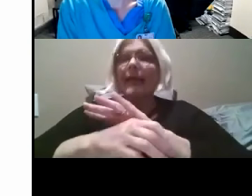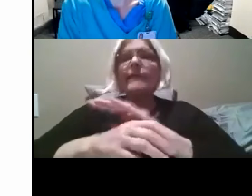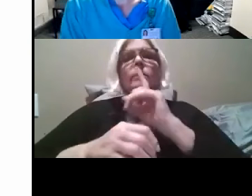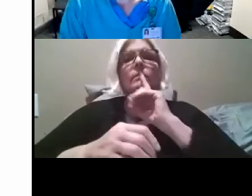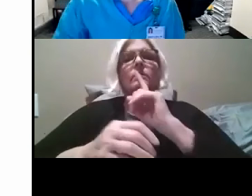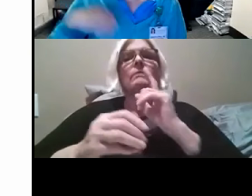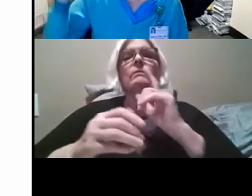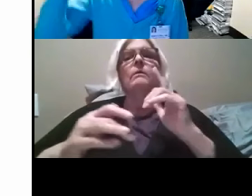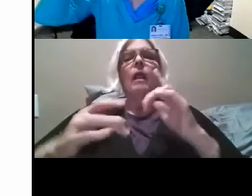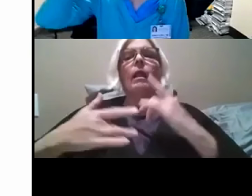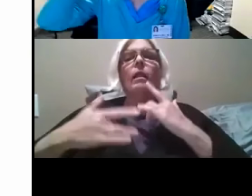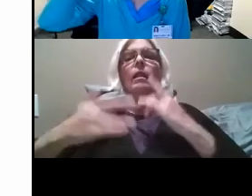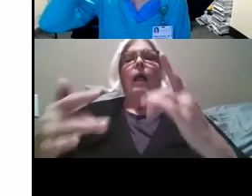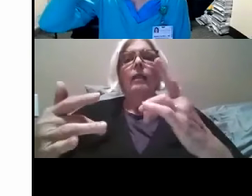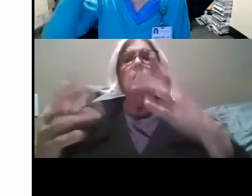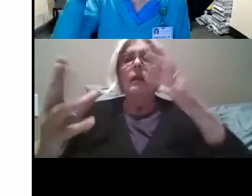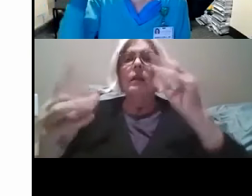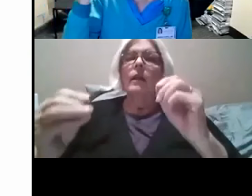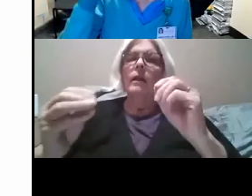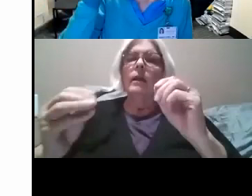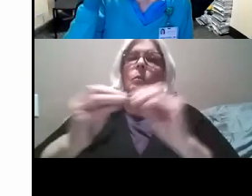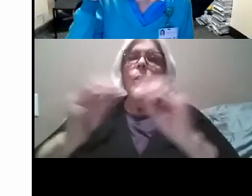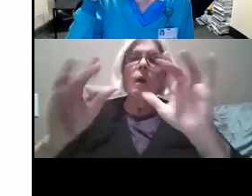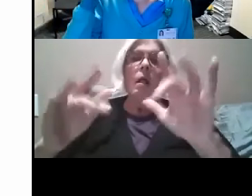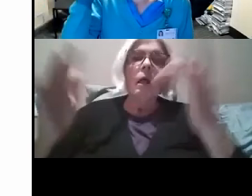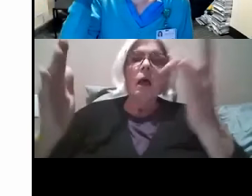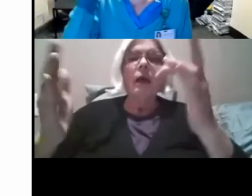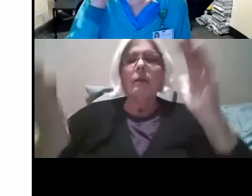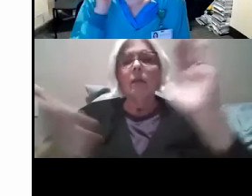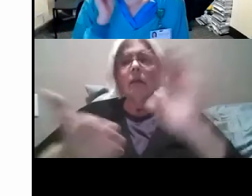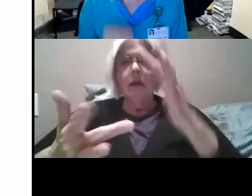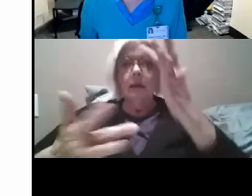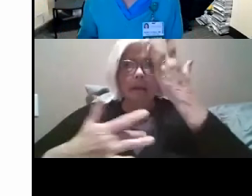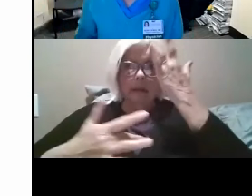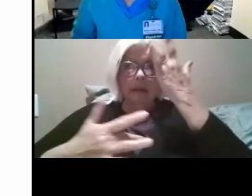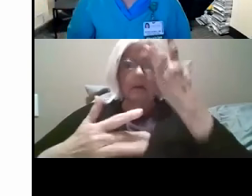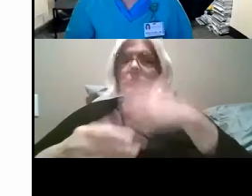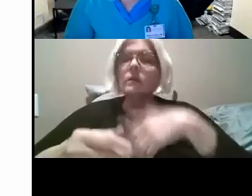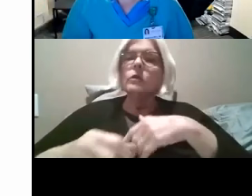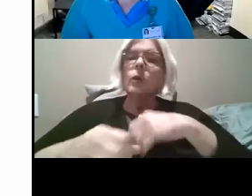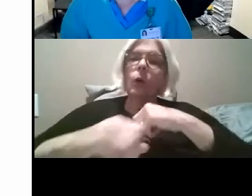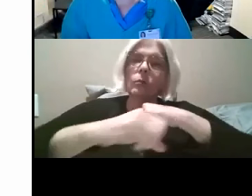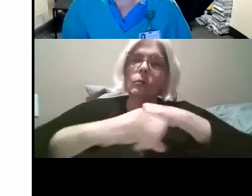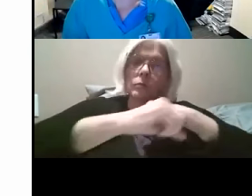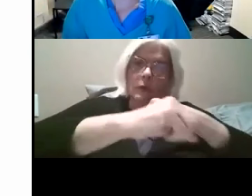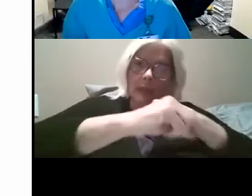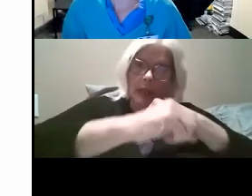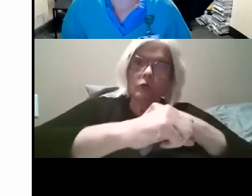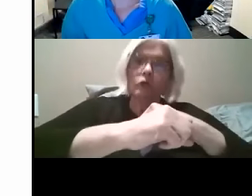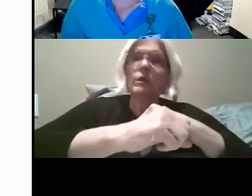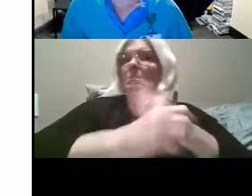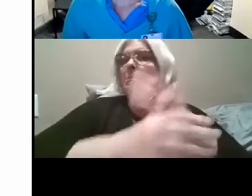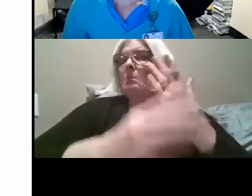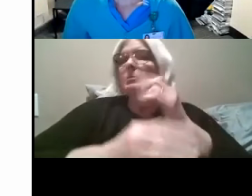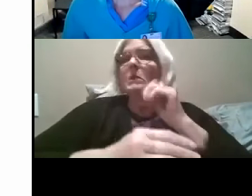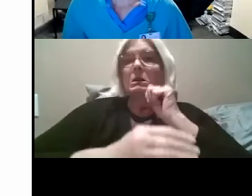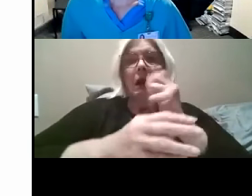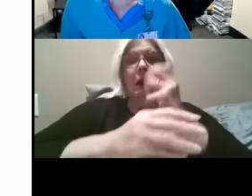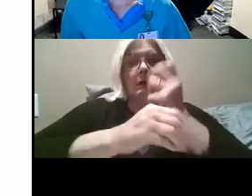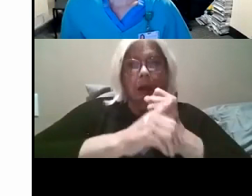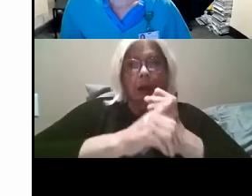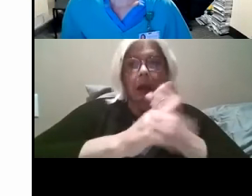the vaccine. So it not only offers protection, it may decrease the risk of more serious illness as well.